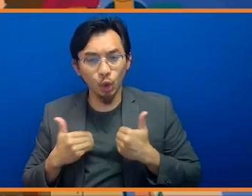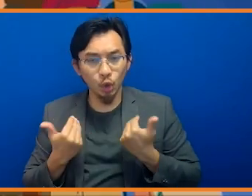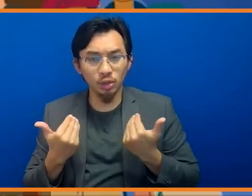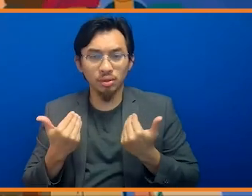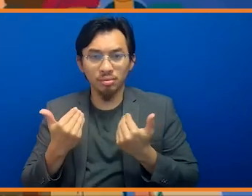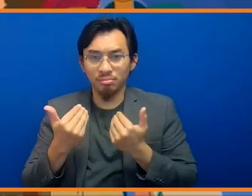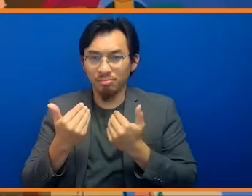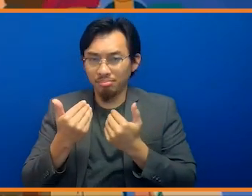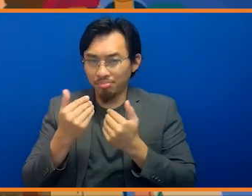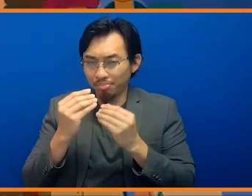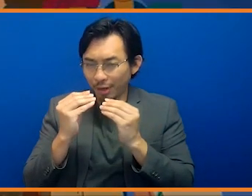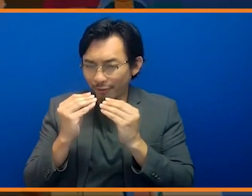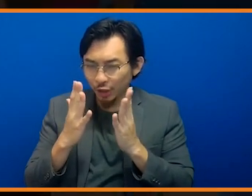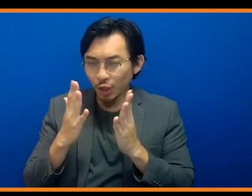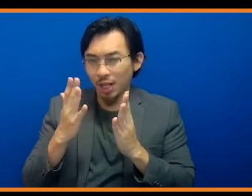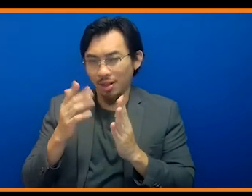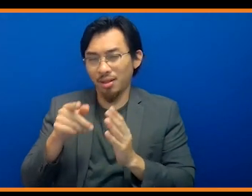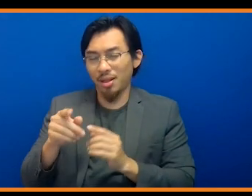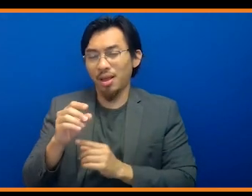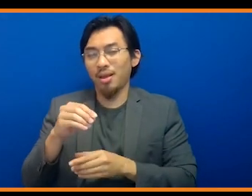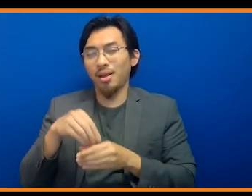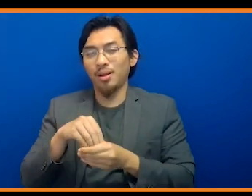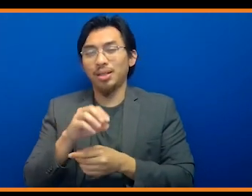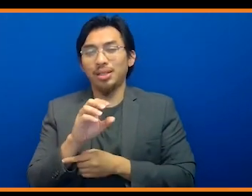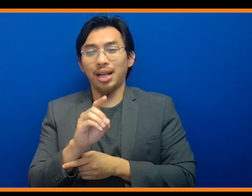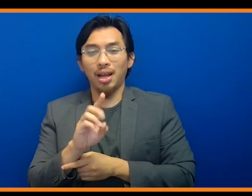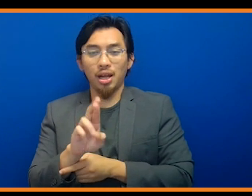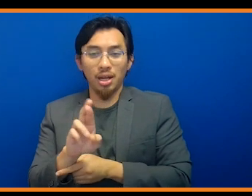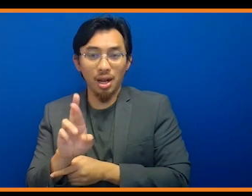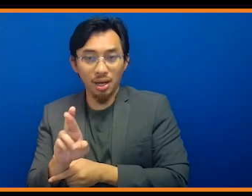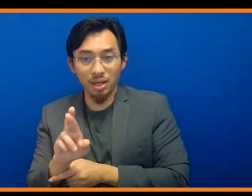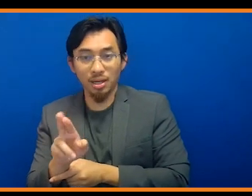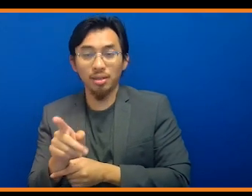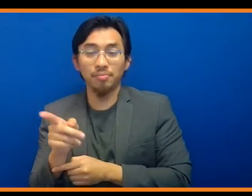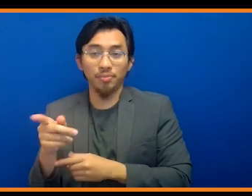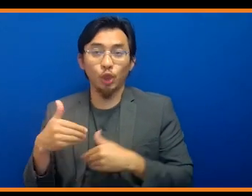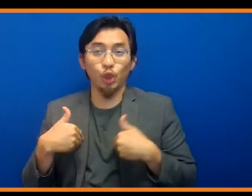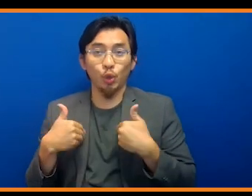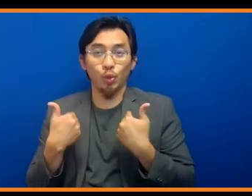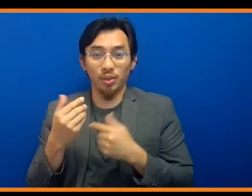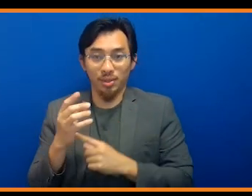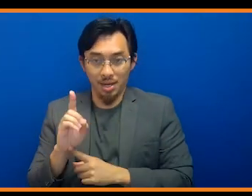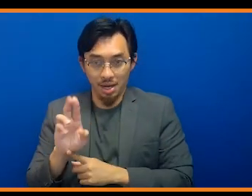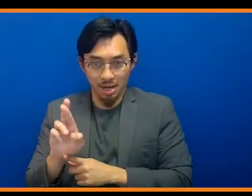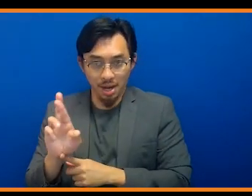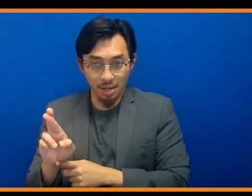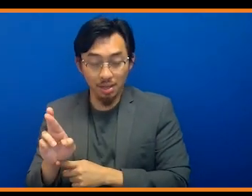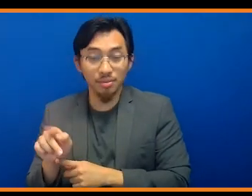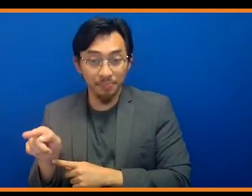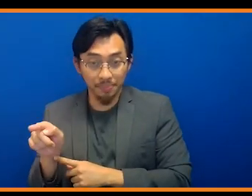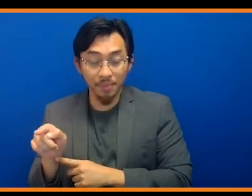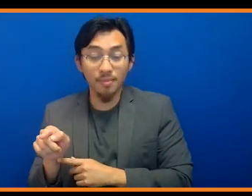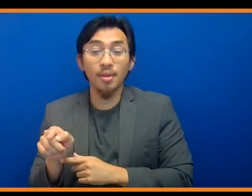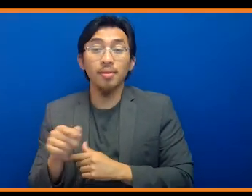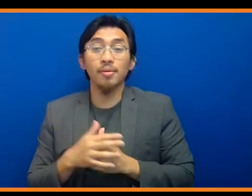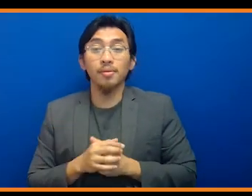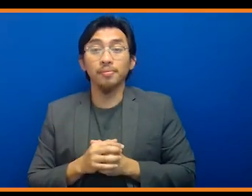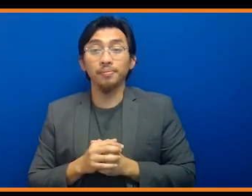Champion on Disaster Risk Reduction, or we call it the Young Pro DRR. And it's a bilateral